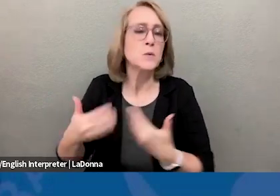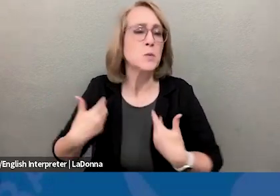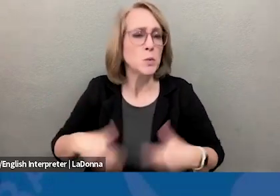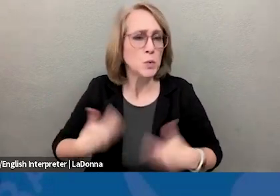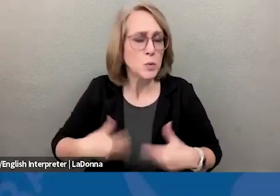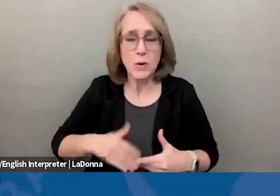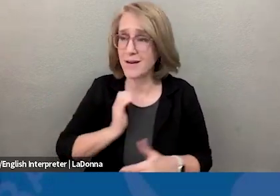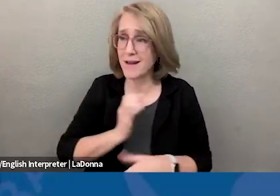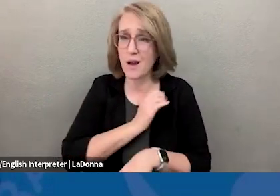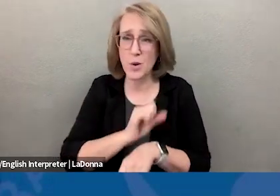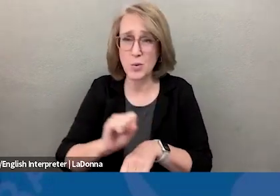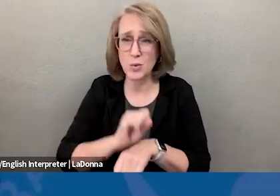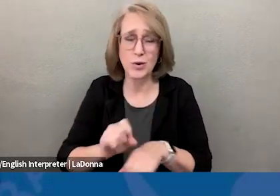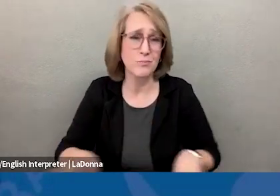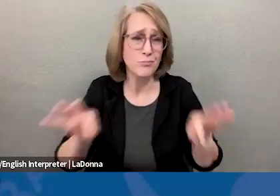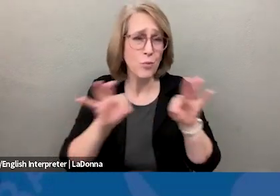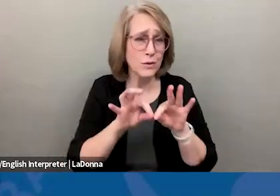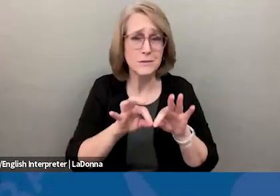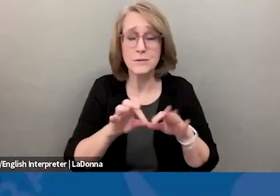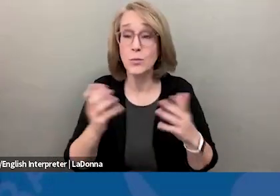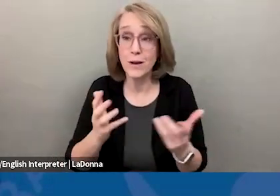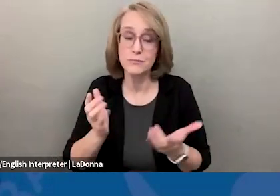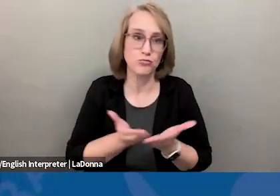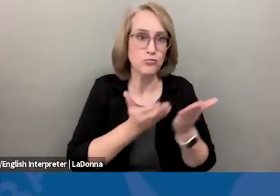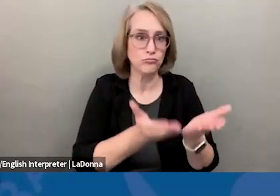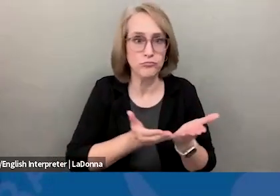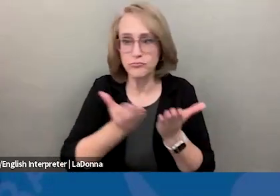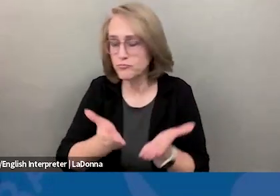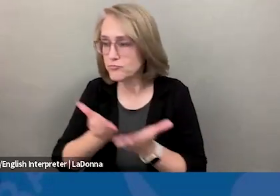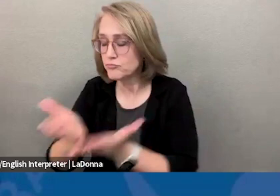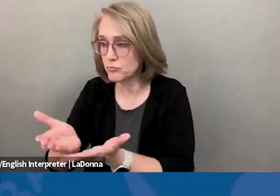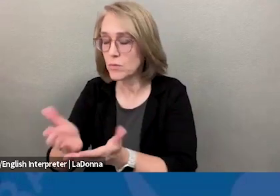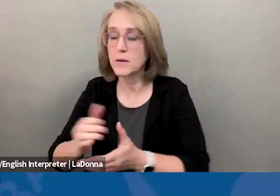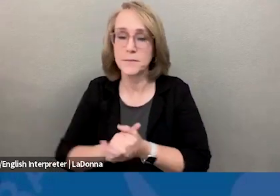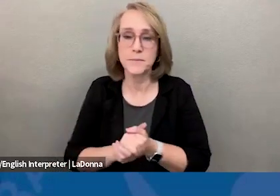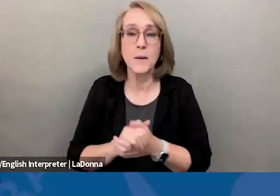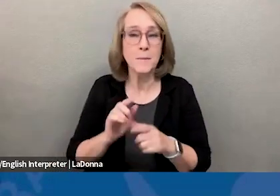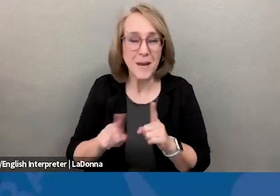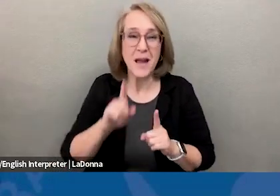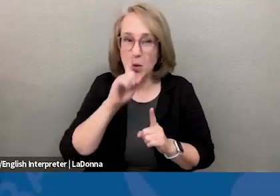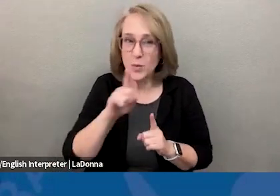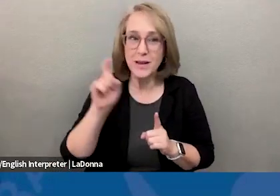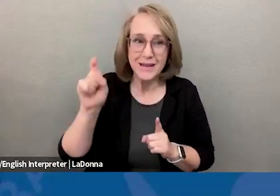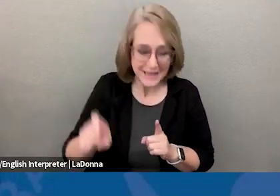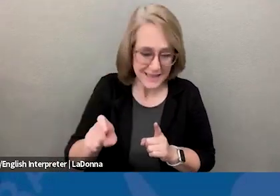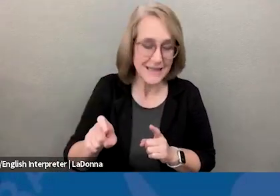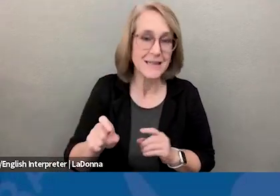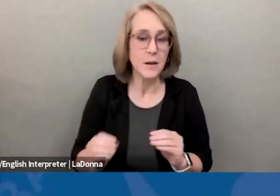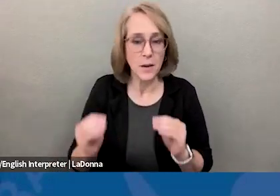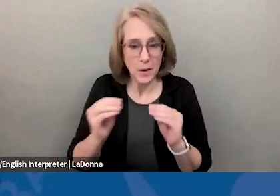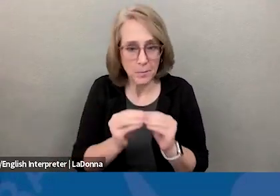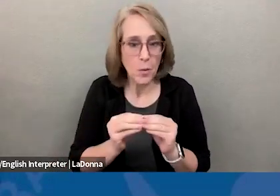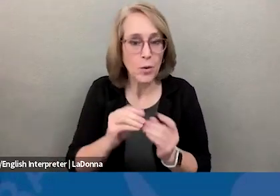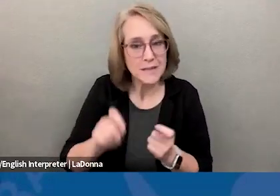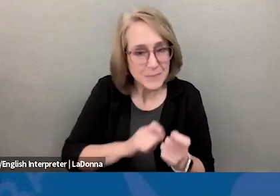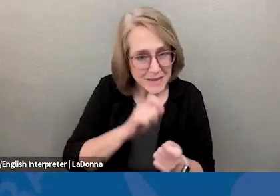we've been doing is so important in terms of the recommendations, but we really need, I think, carrots and sticks so